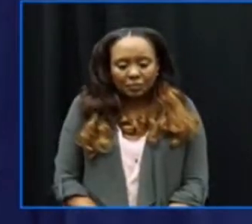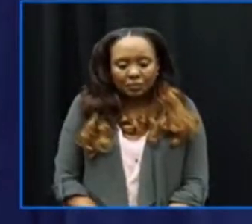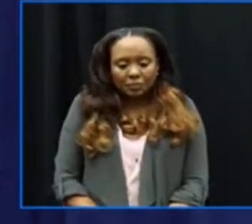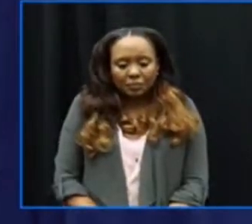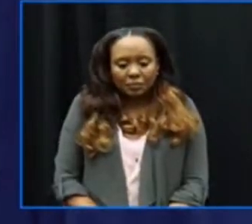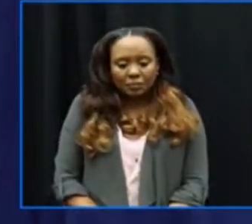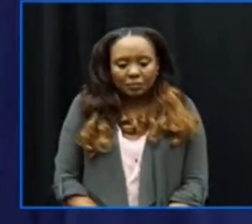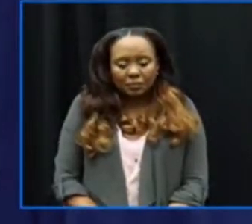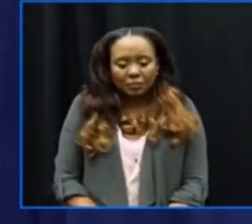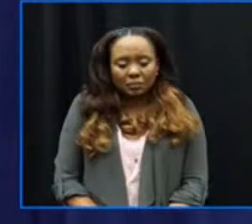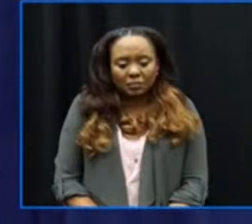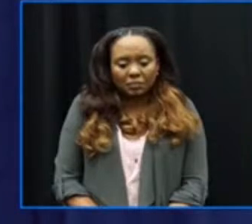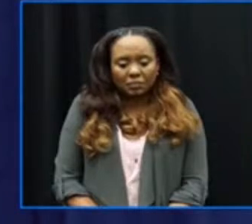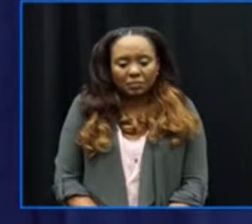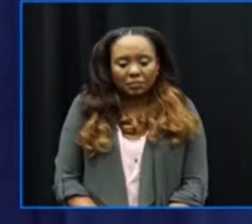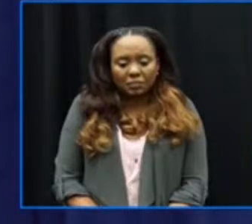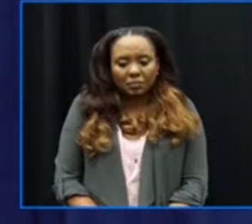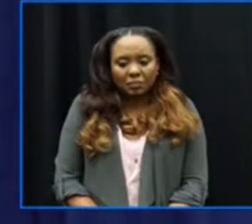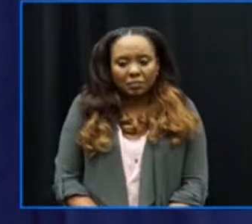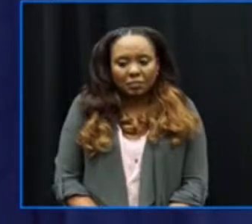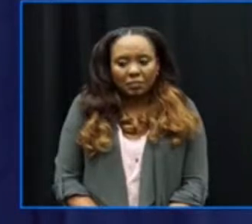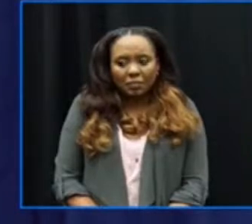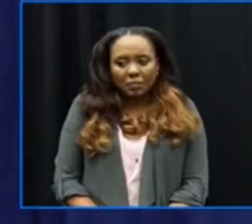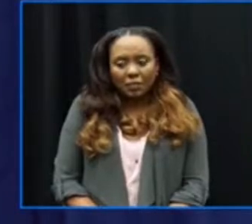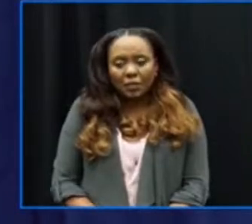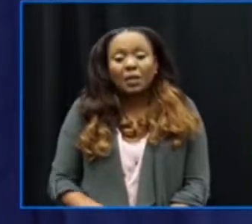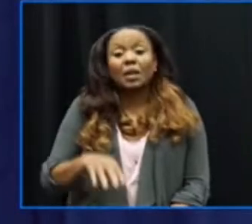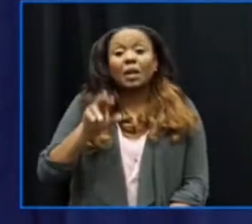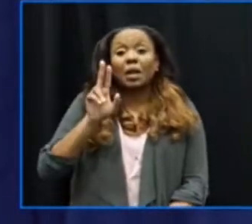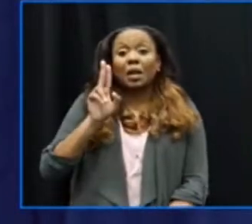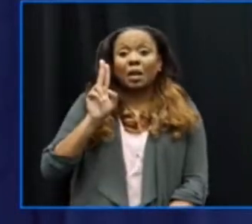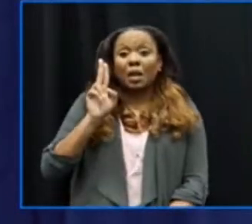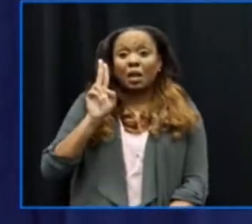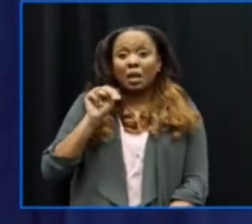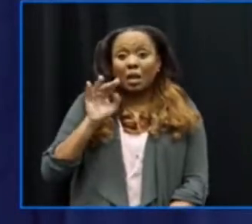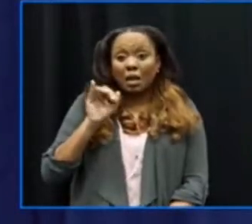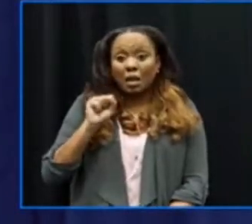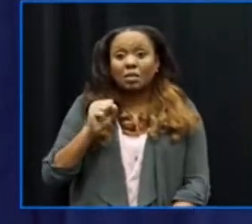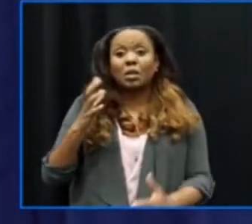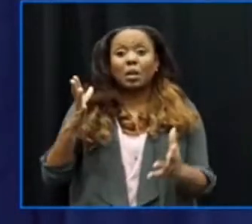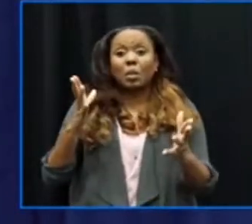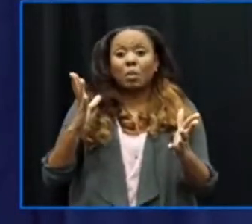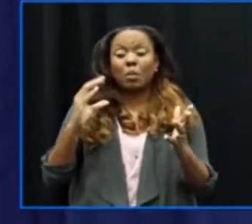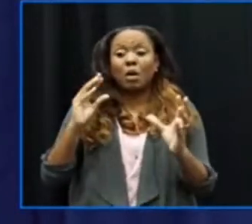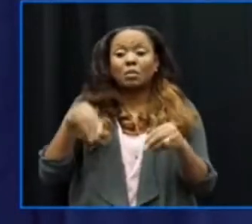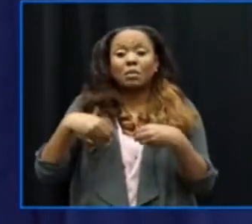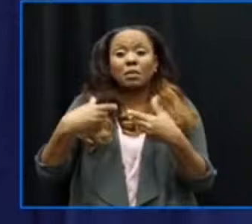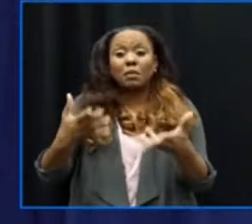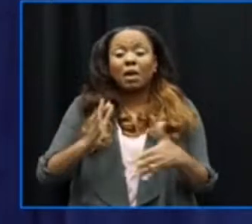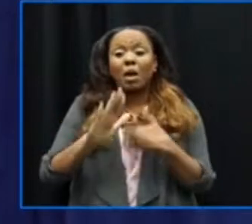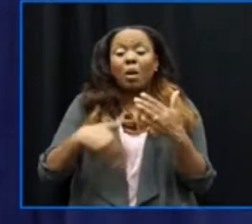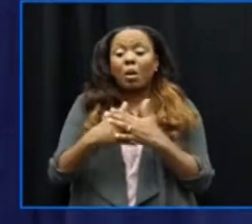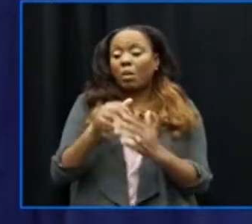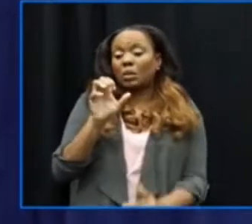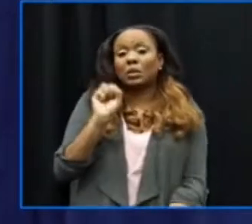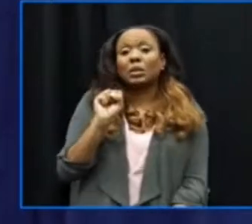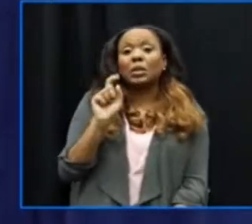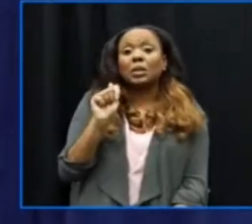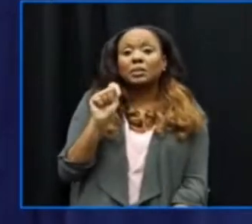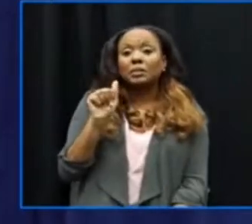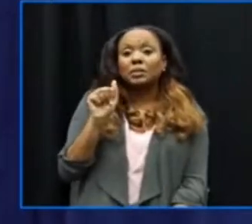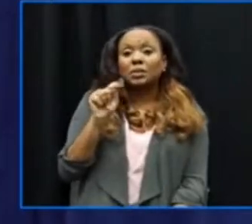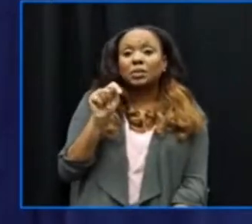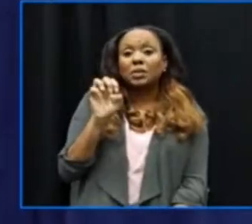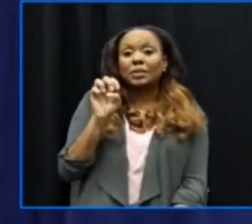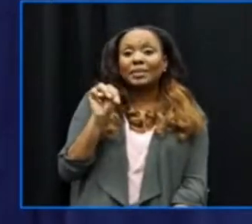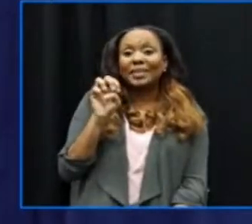ability to produce annual audit statements on time. Like the actuarial review that's due every 3 years, every year the NIS is